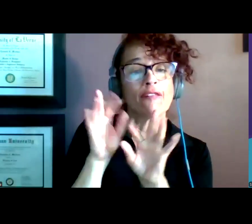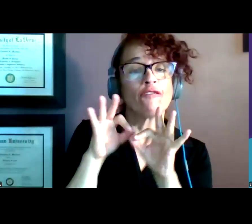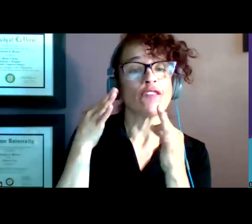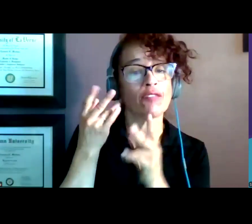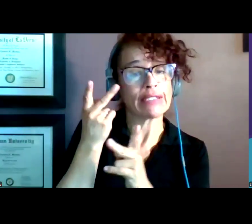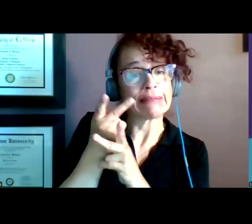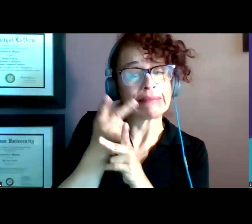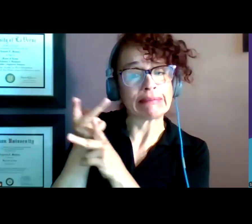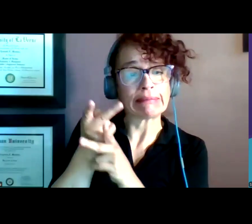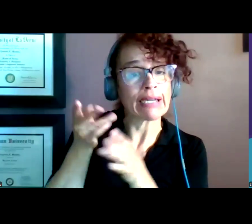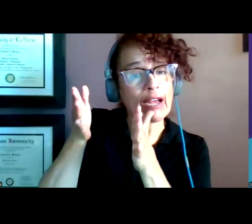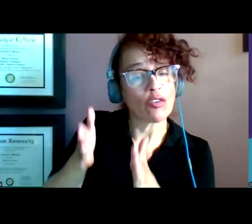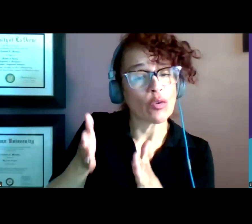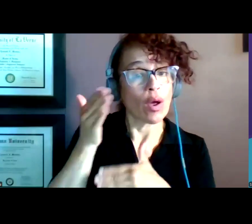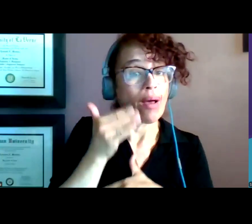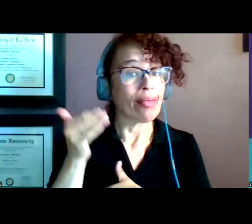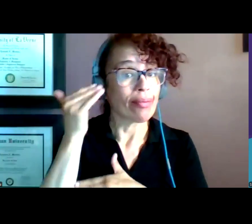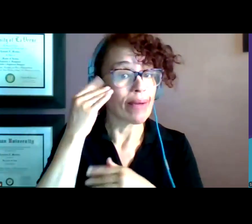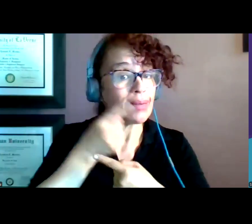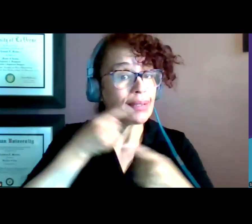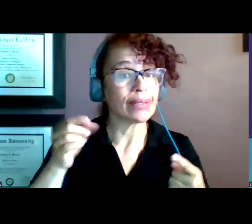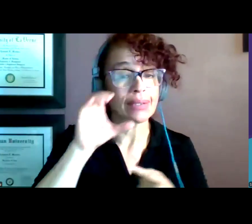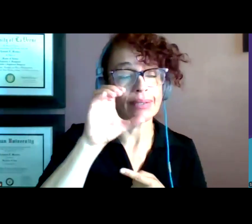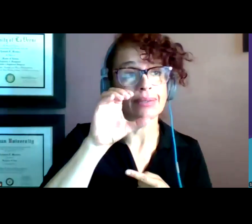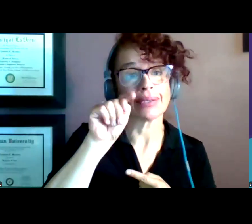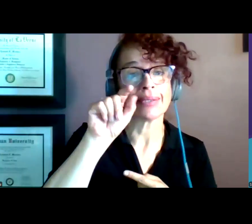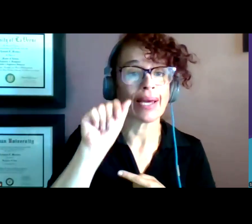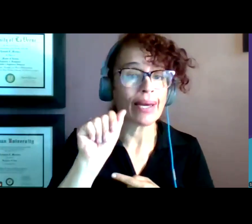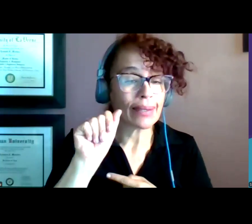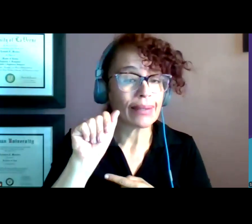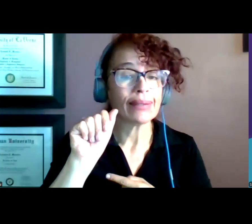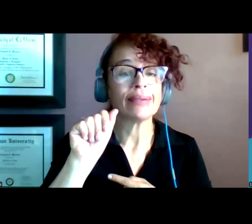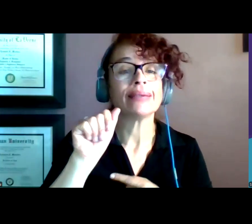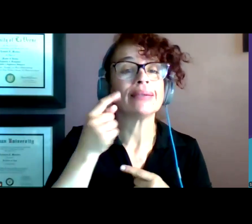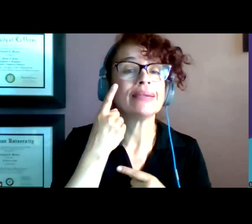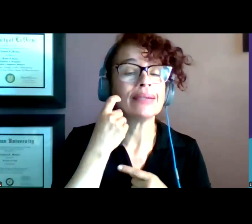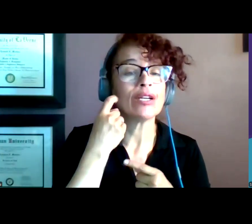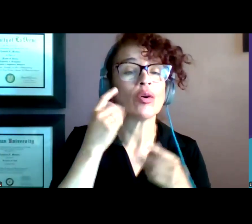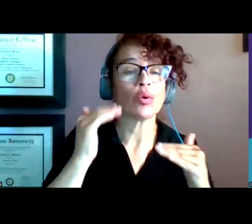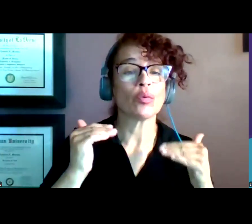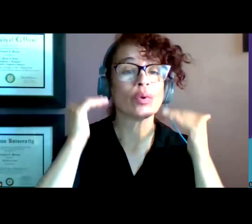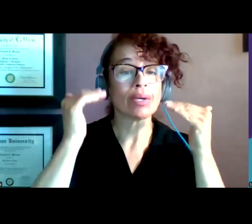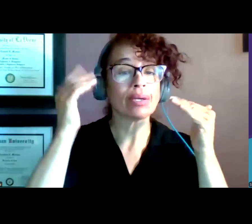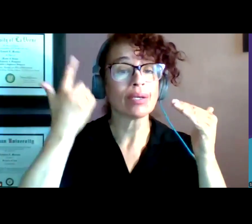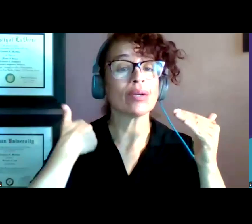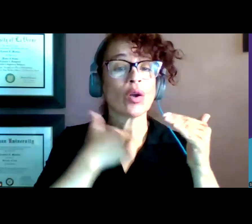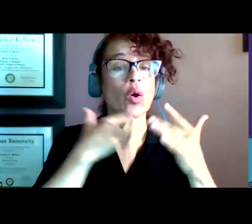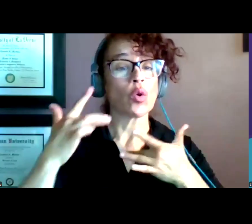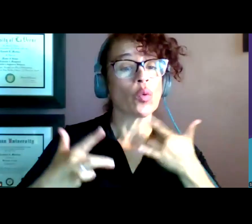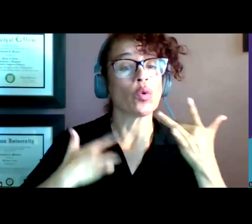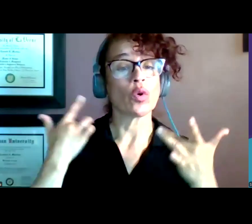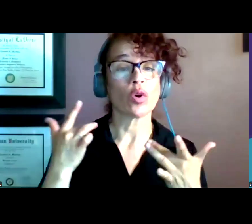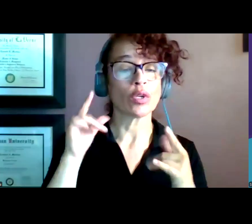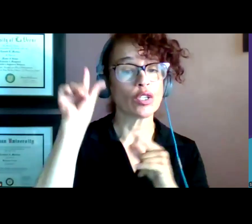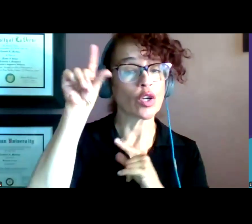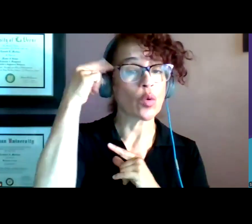last, I wanted to note that CDA had a recent promotion we're very excited about. The